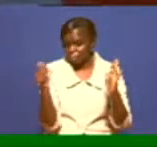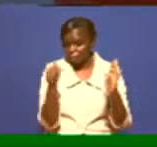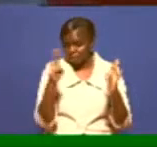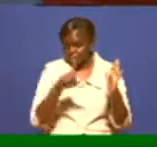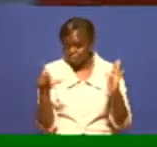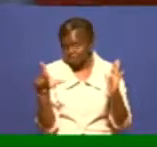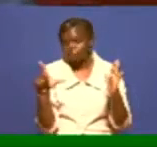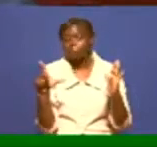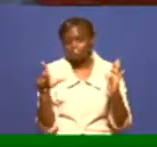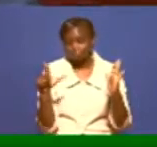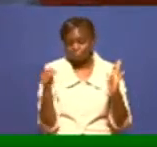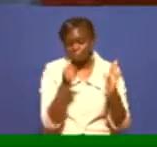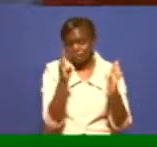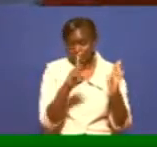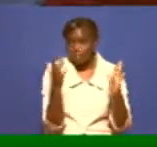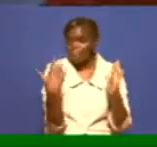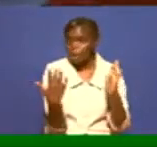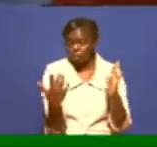Honorable Speaker,